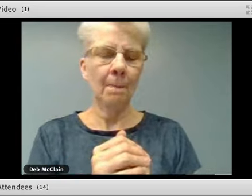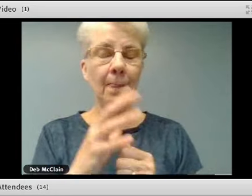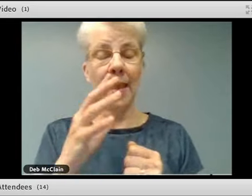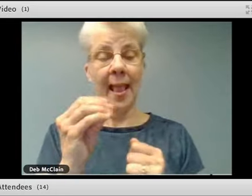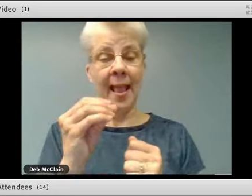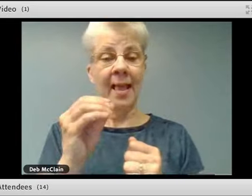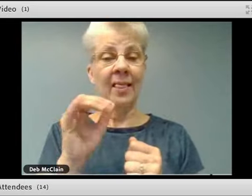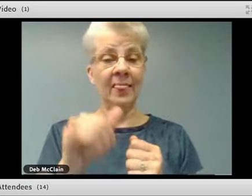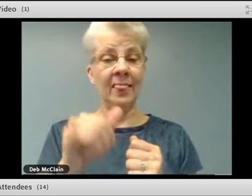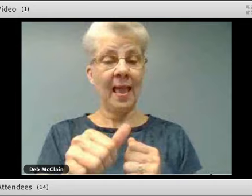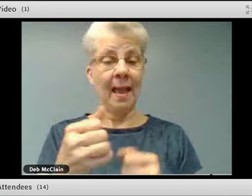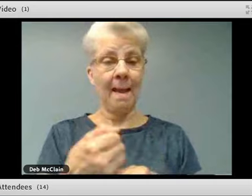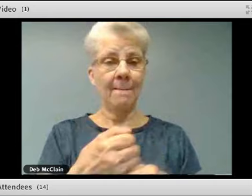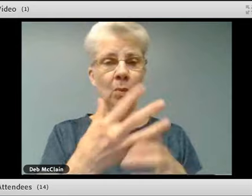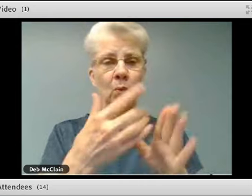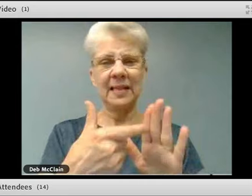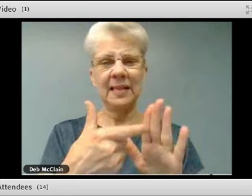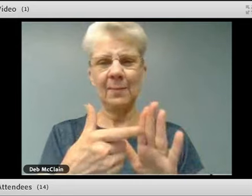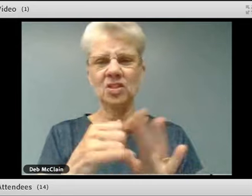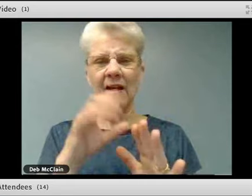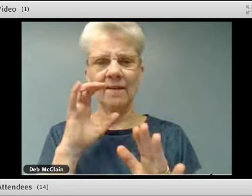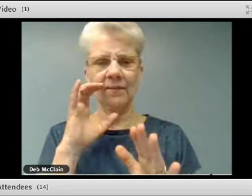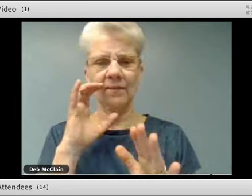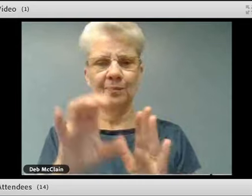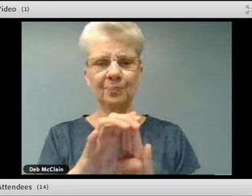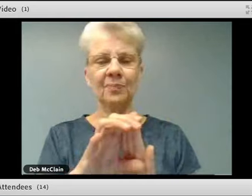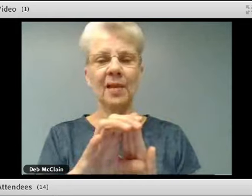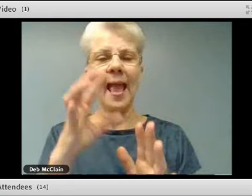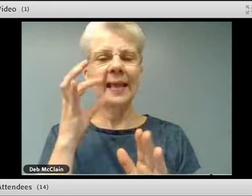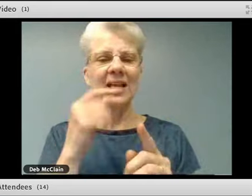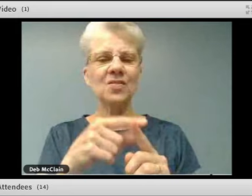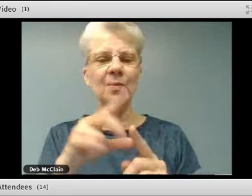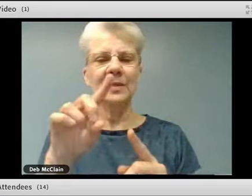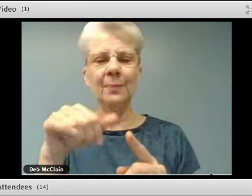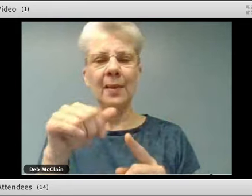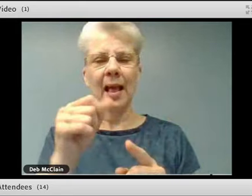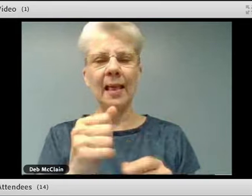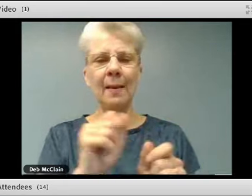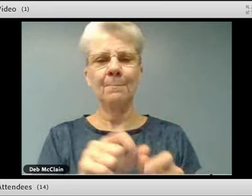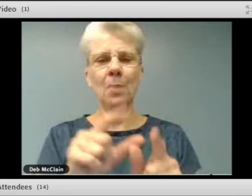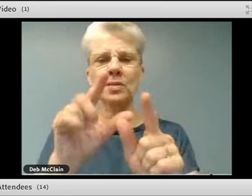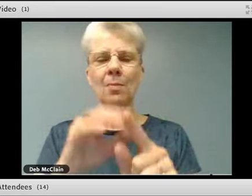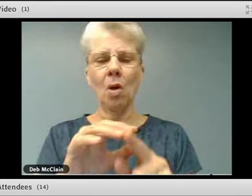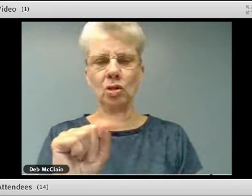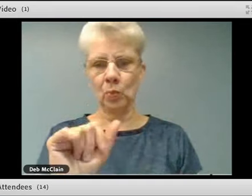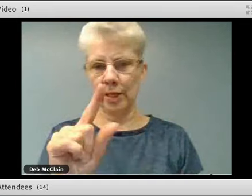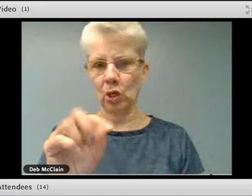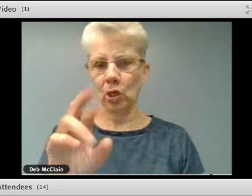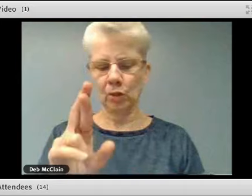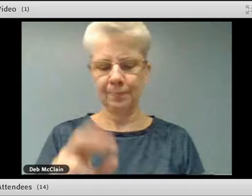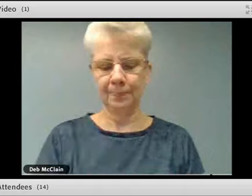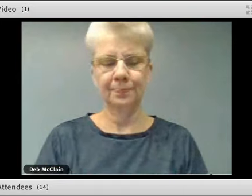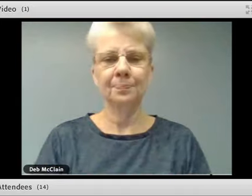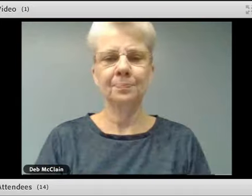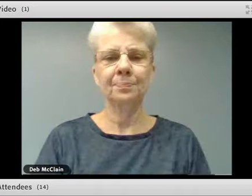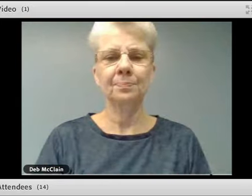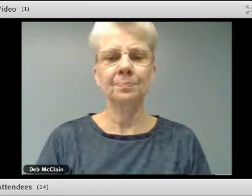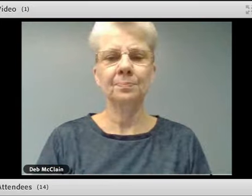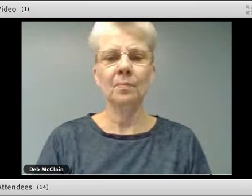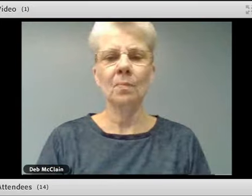And it pulls an image of cats from DPLA and posts them on Twitter. And